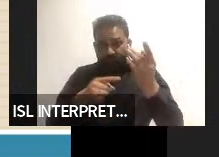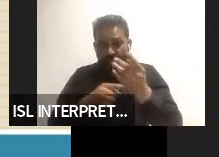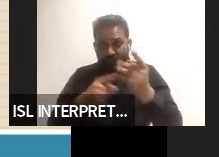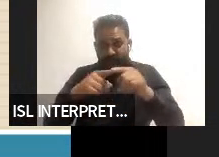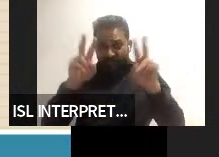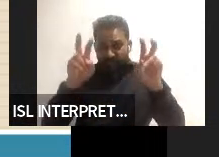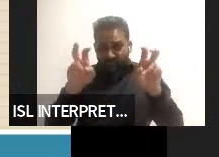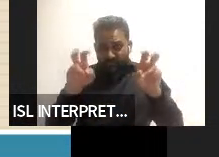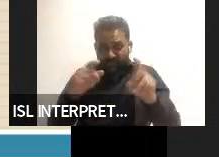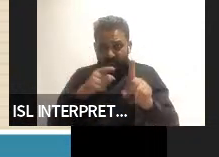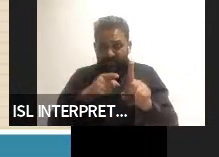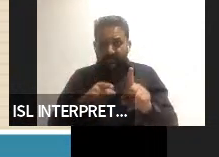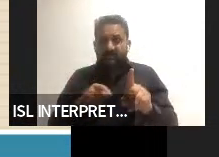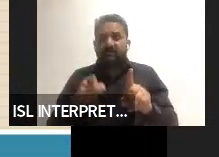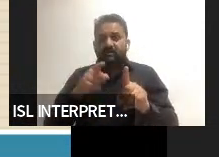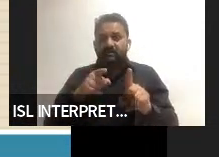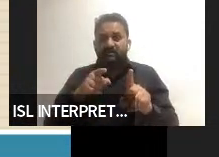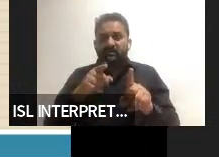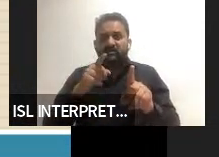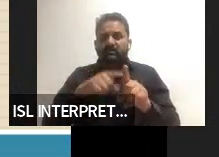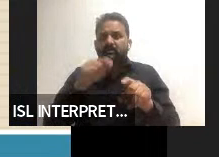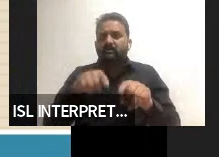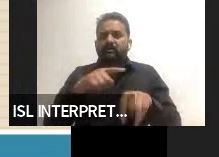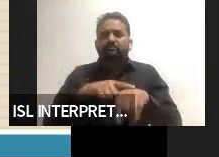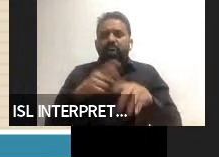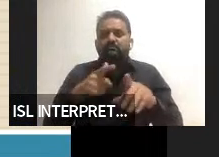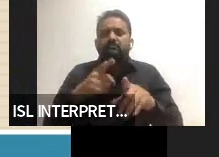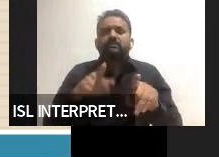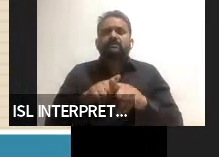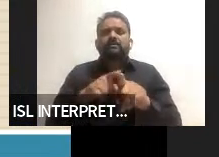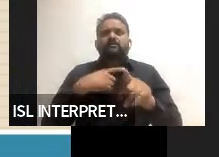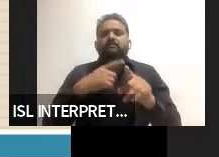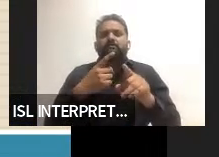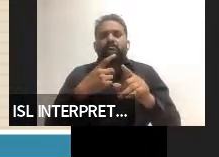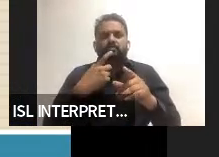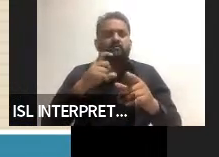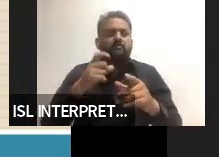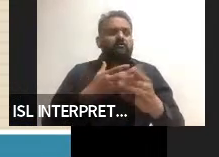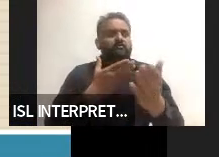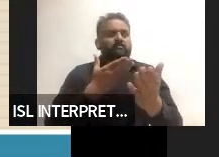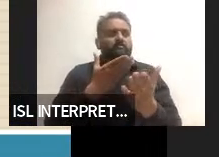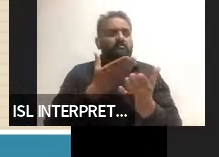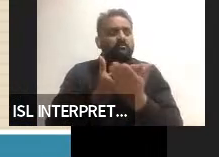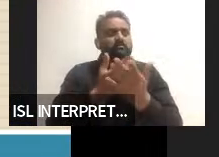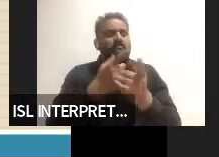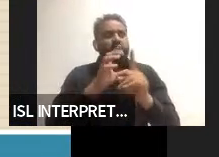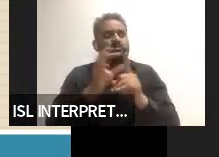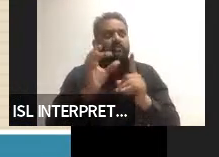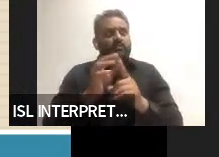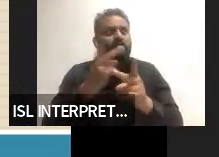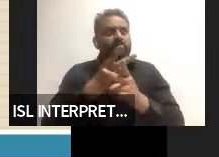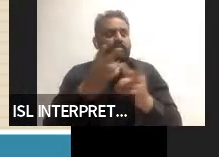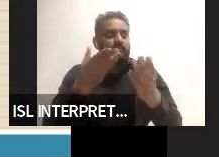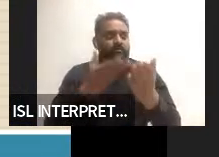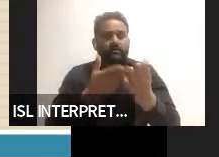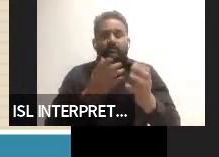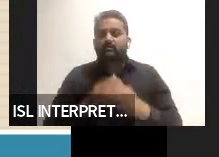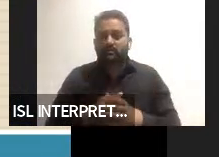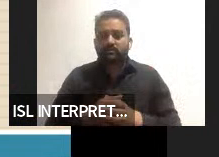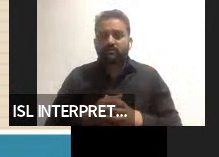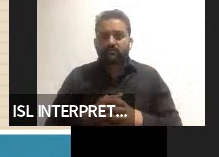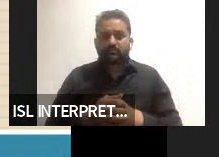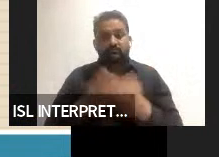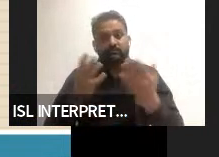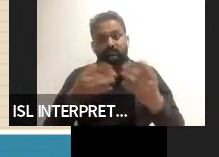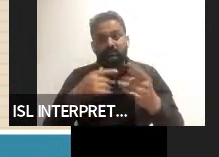issues, and this time you are writing as a claimant, then only think like a claimant and you are writing in that one. So issue